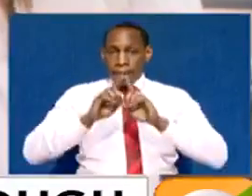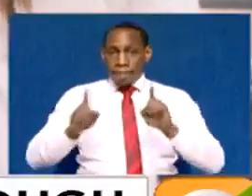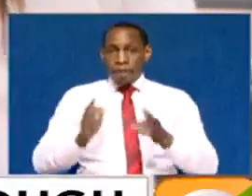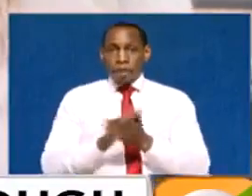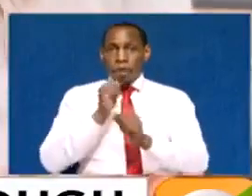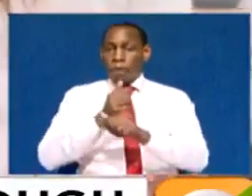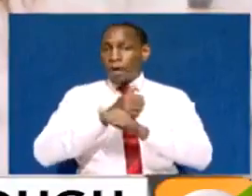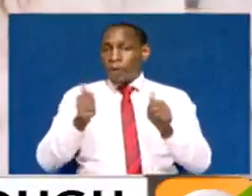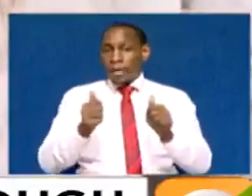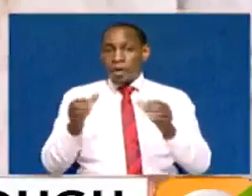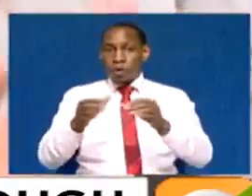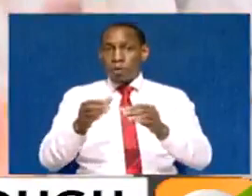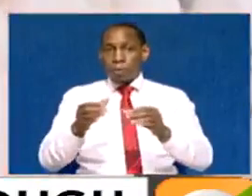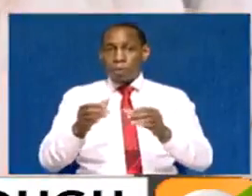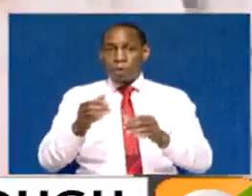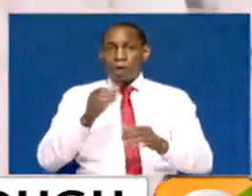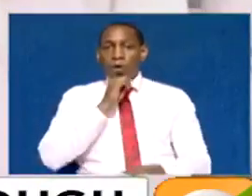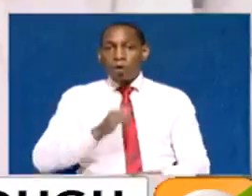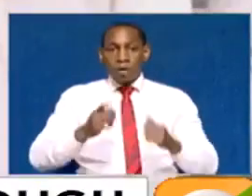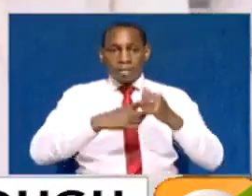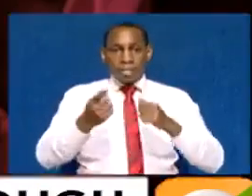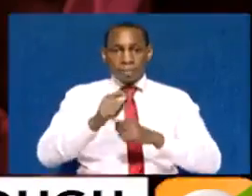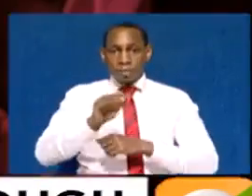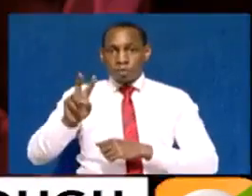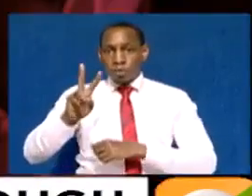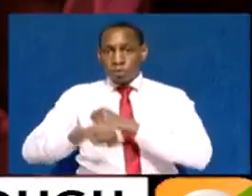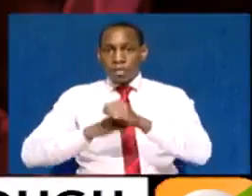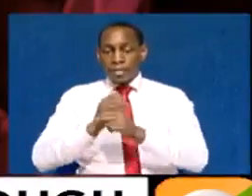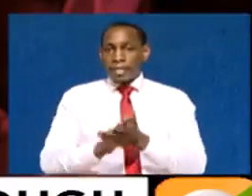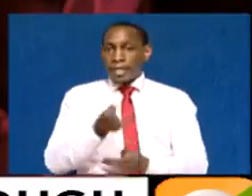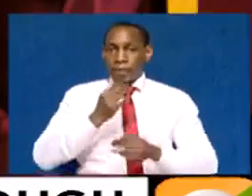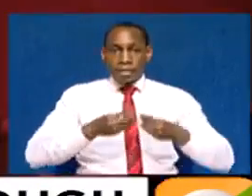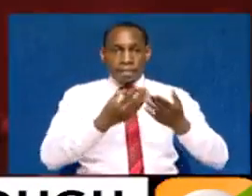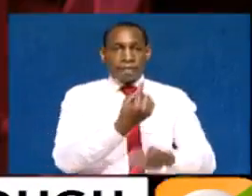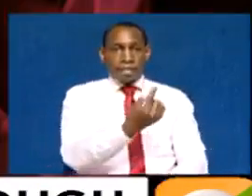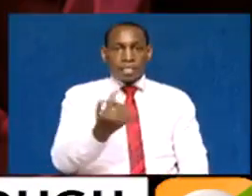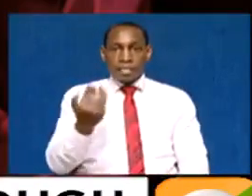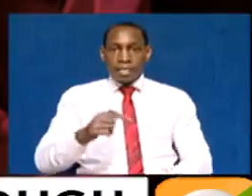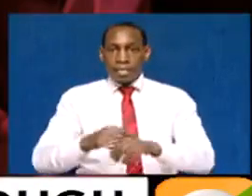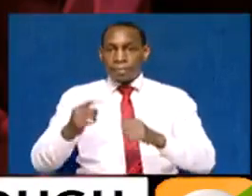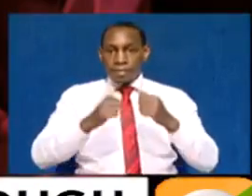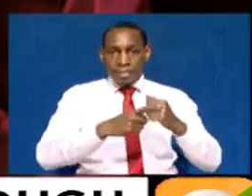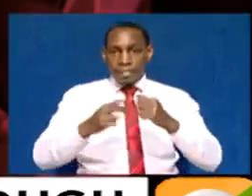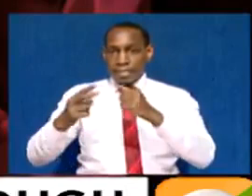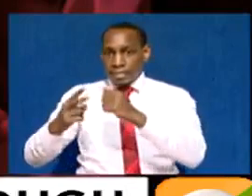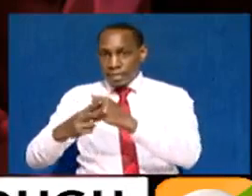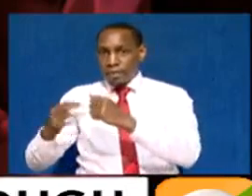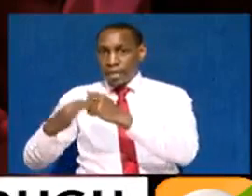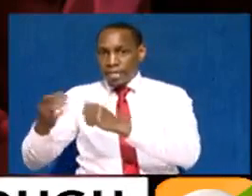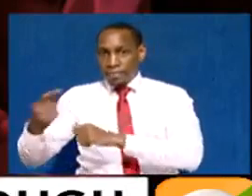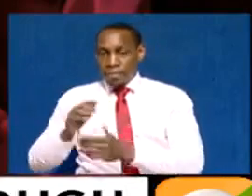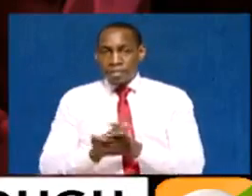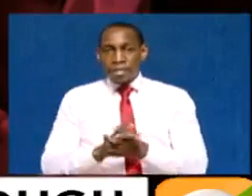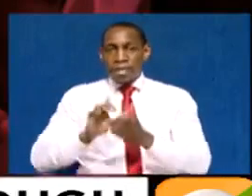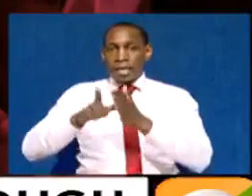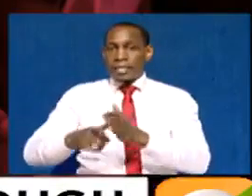it was only working well in this age range of 6 months to 2 years. The doses will be issued to every child at 6, 7, and 8 months,